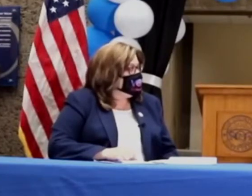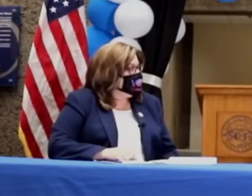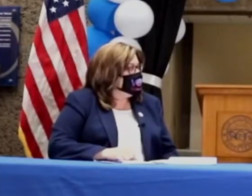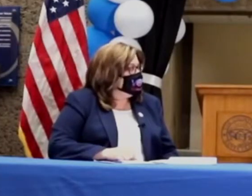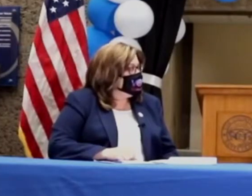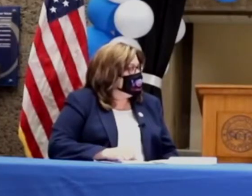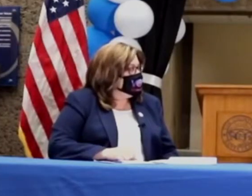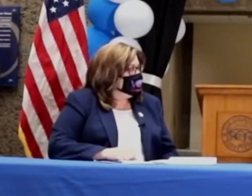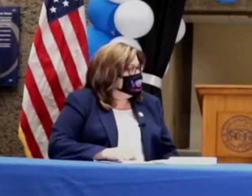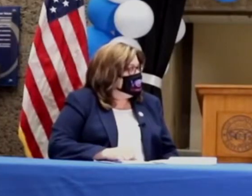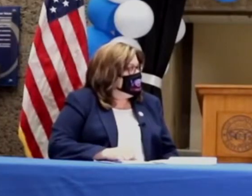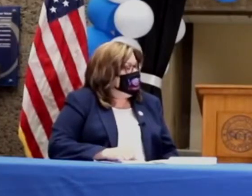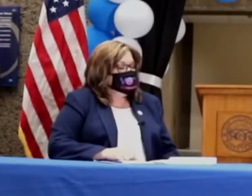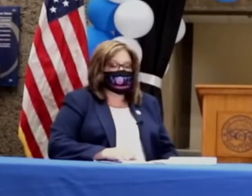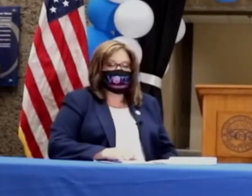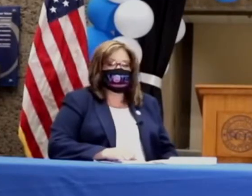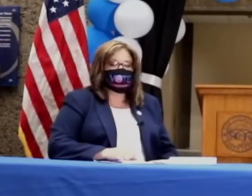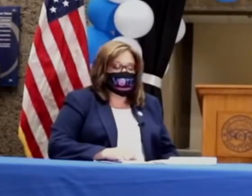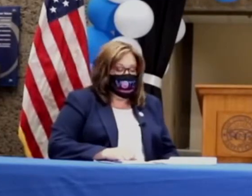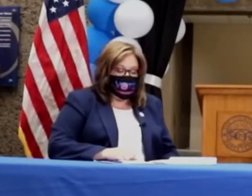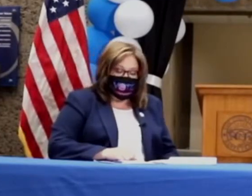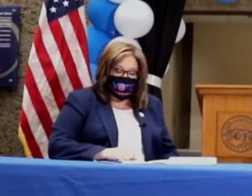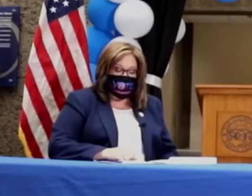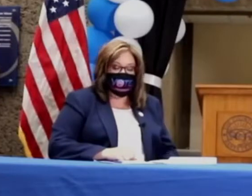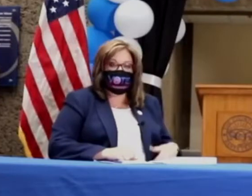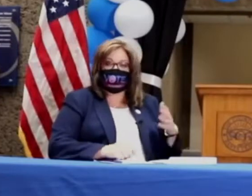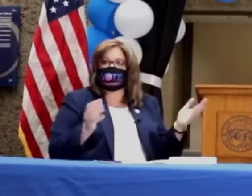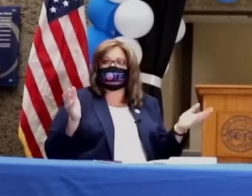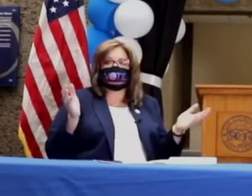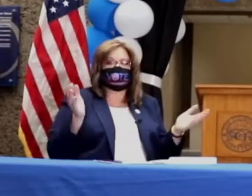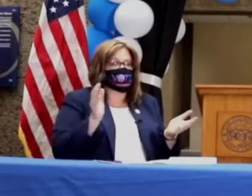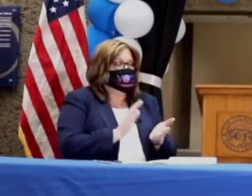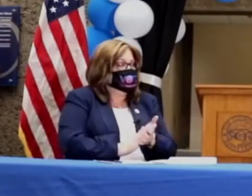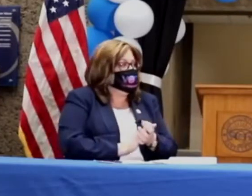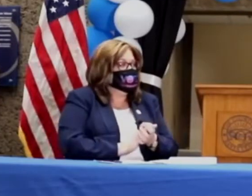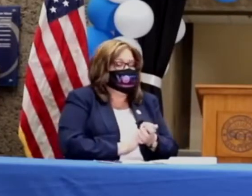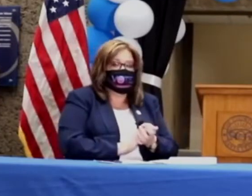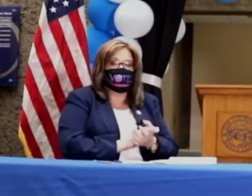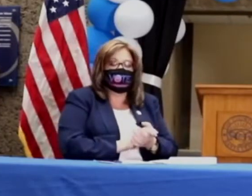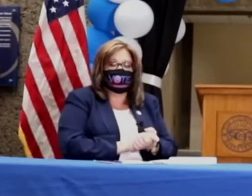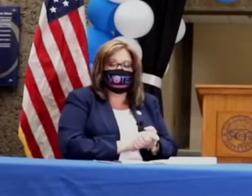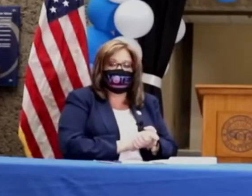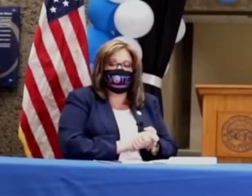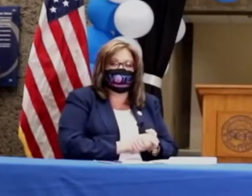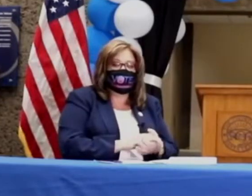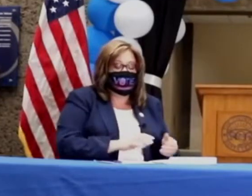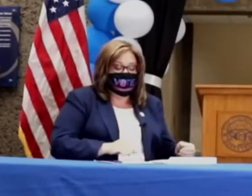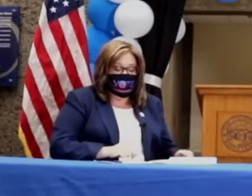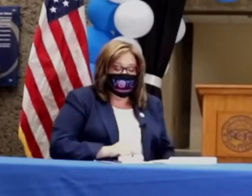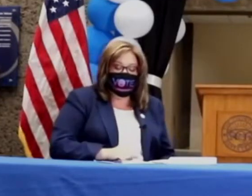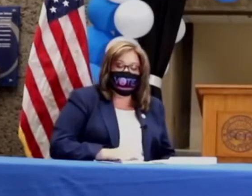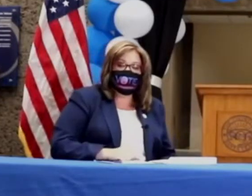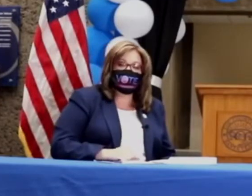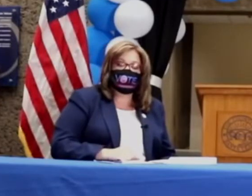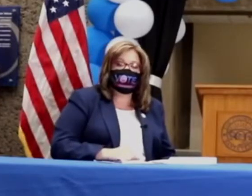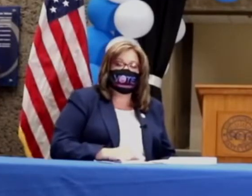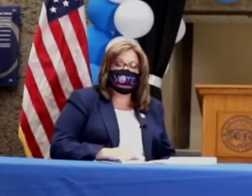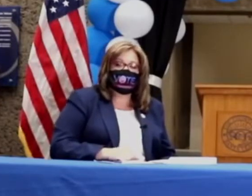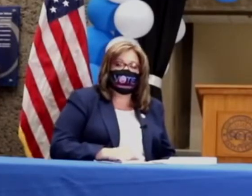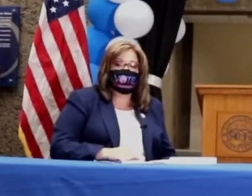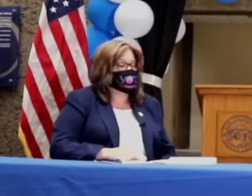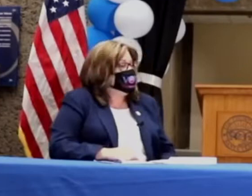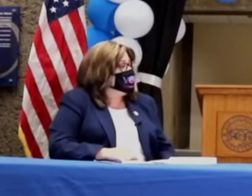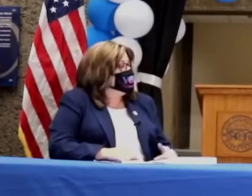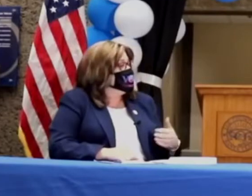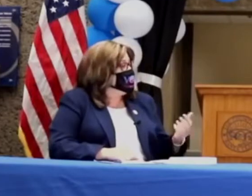going on? Sure. Let me start with what happened just on Monday, a couple of days ago. Here at the Registrar of Voters, we